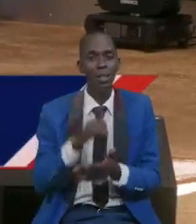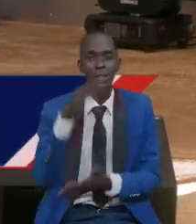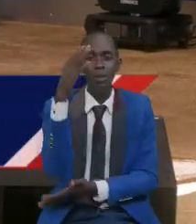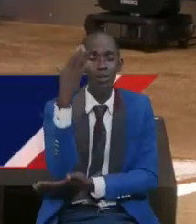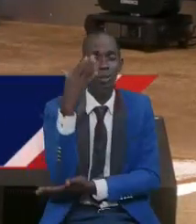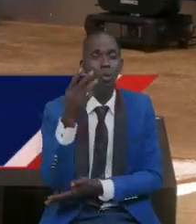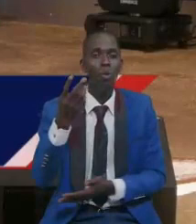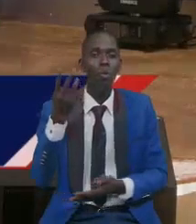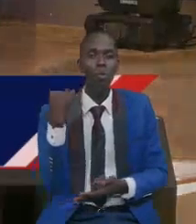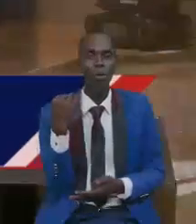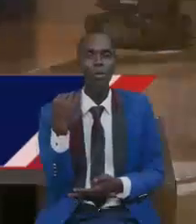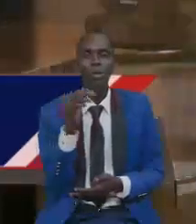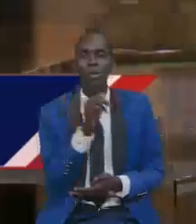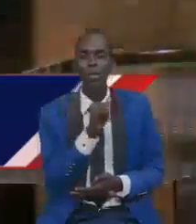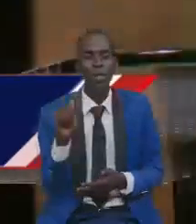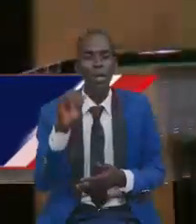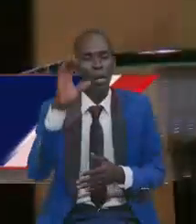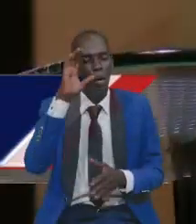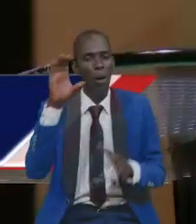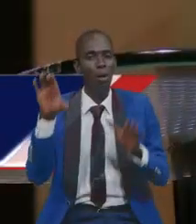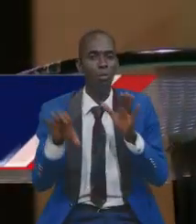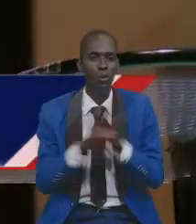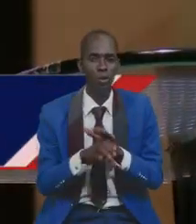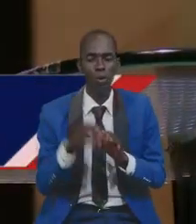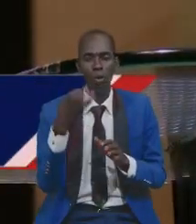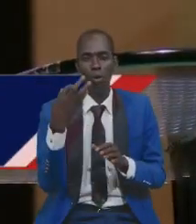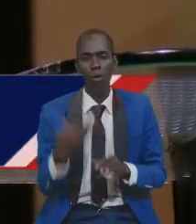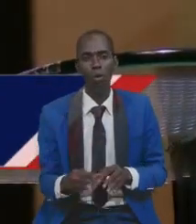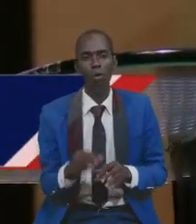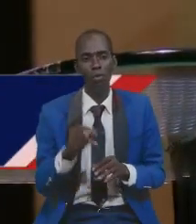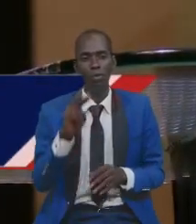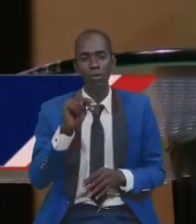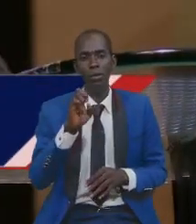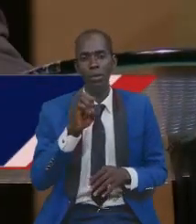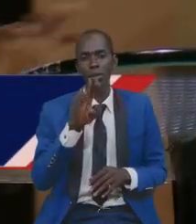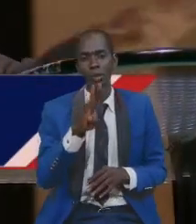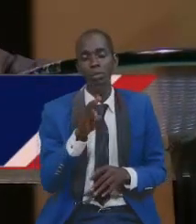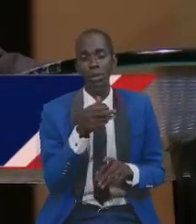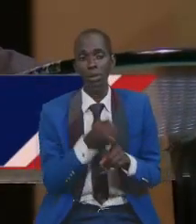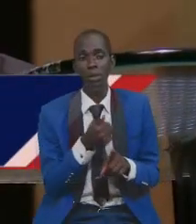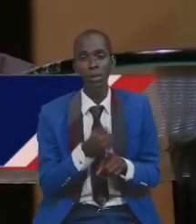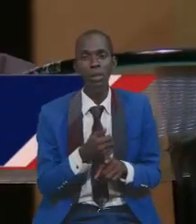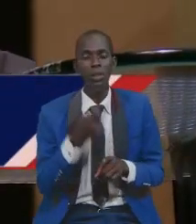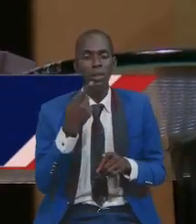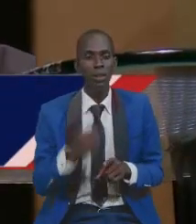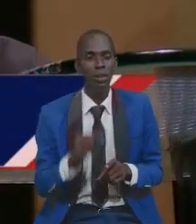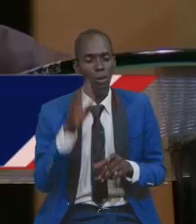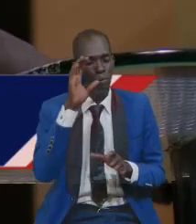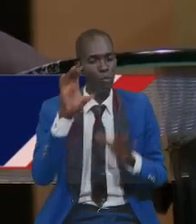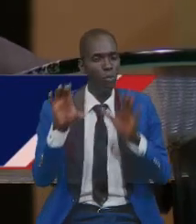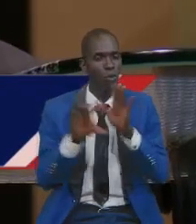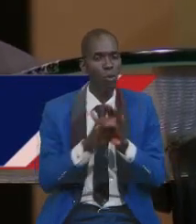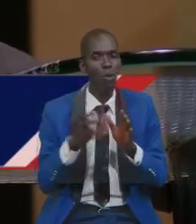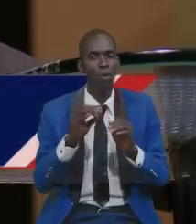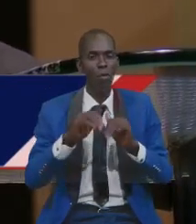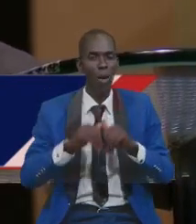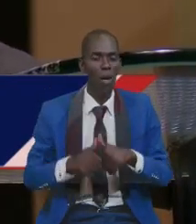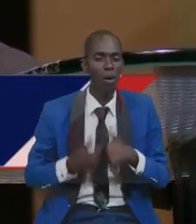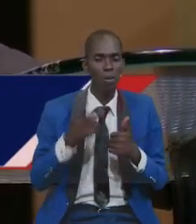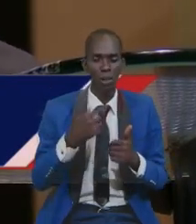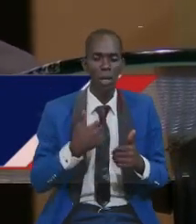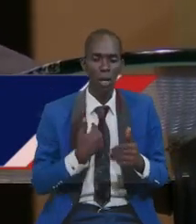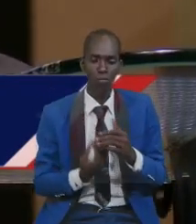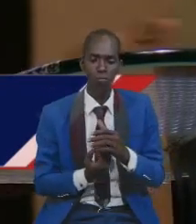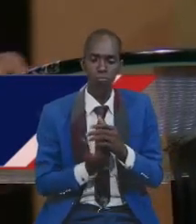actually a picture of Nebuchadnezzar, a picture of how he had grown, of how he had become